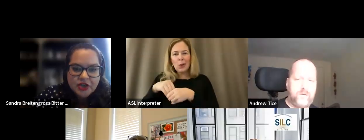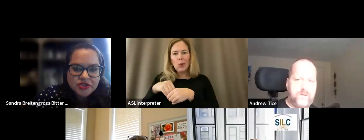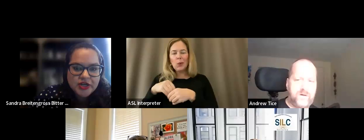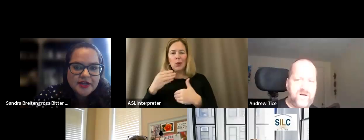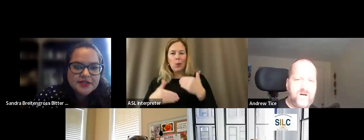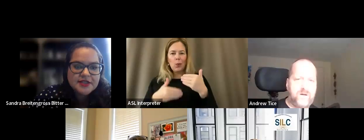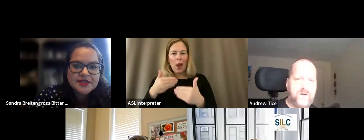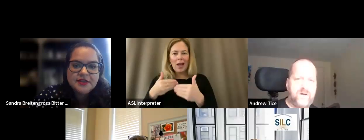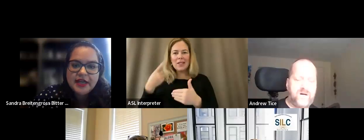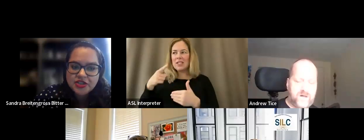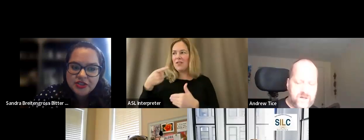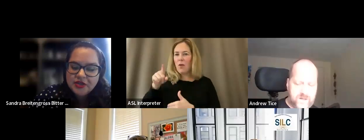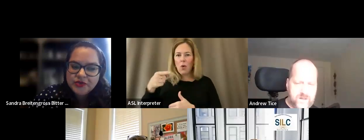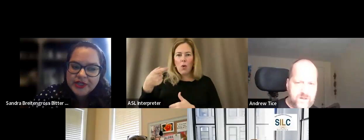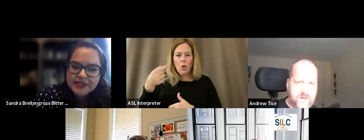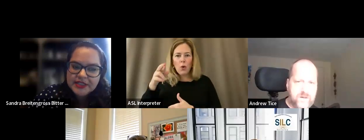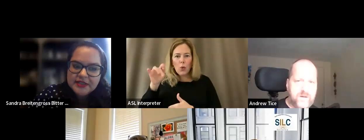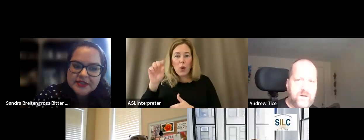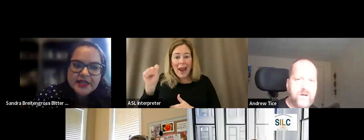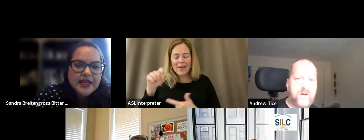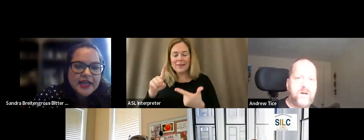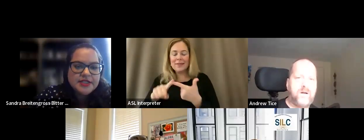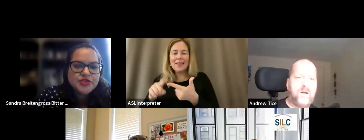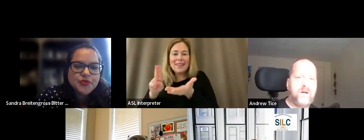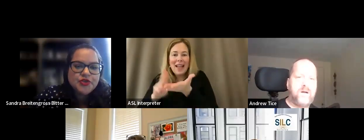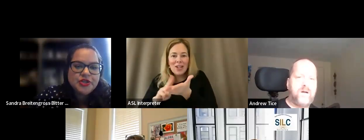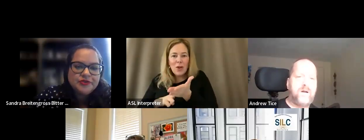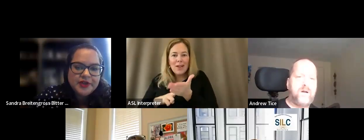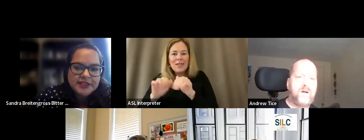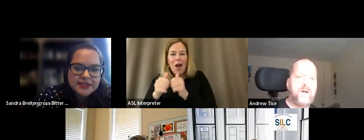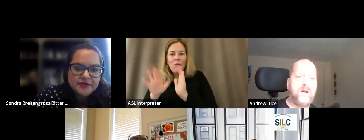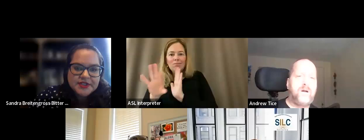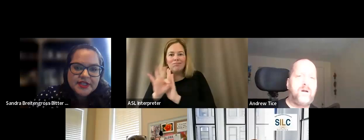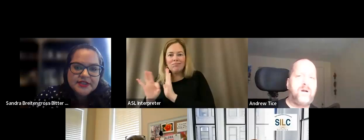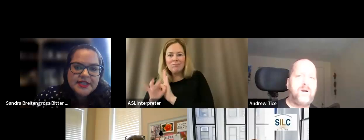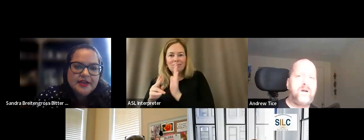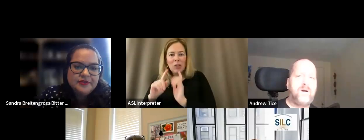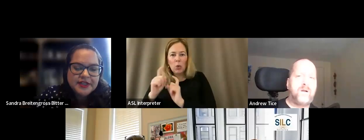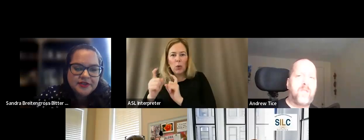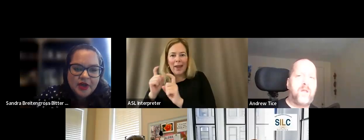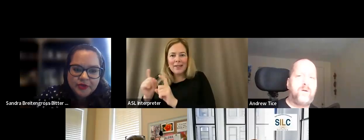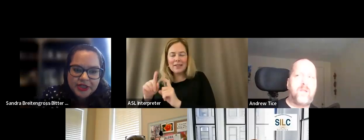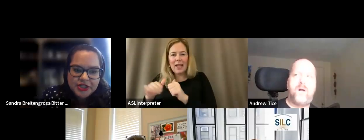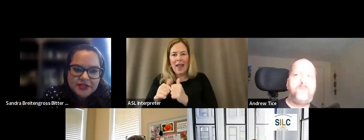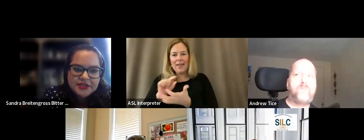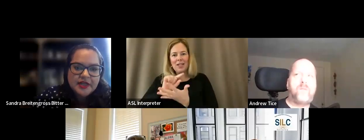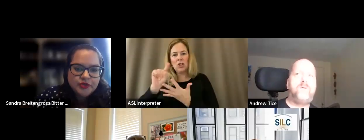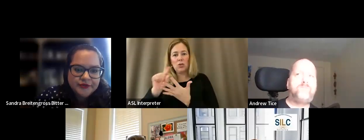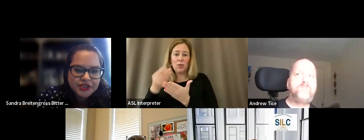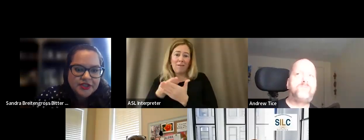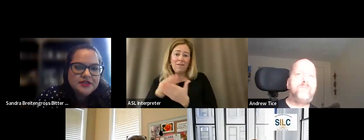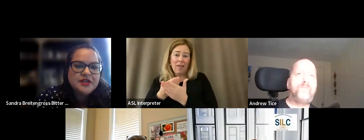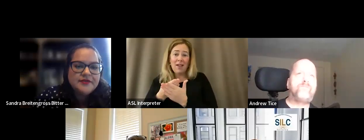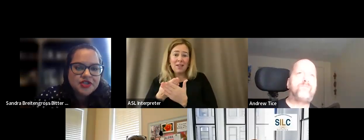grants and contracts, the selection of grantees, and distribution of funds to facilitate effective operations